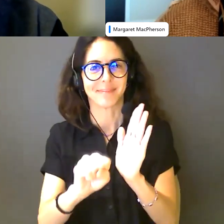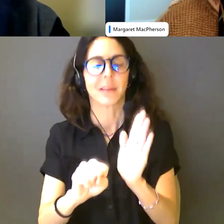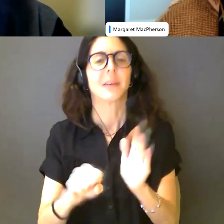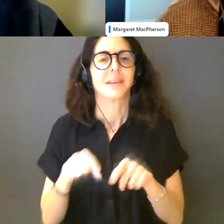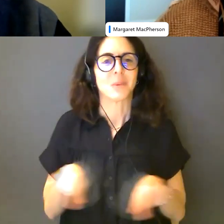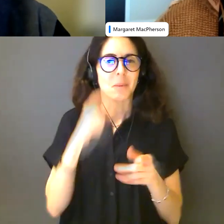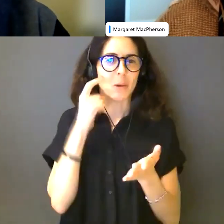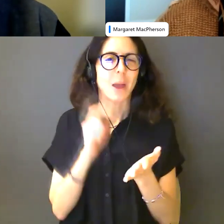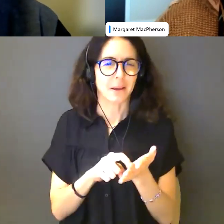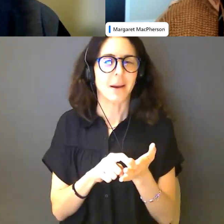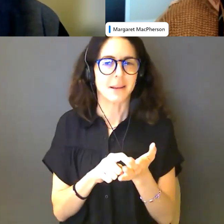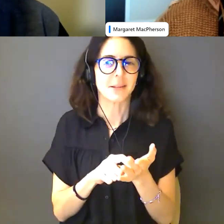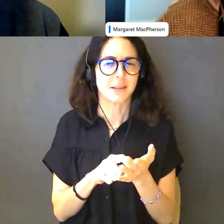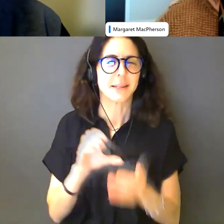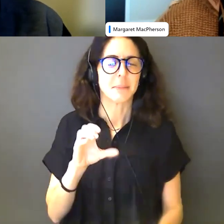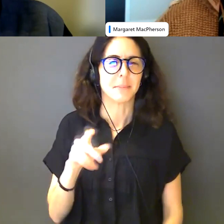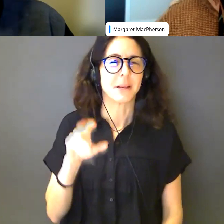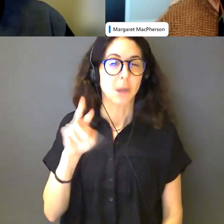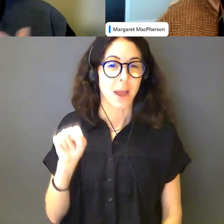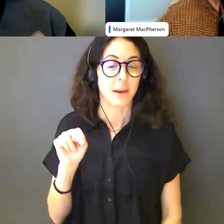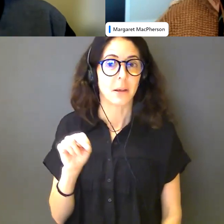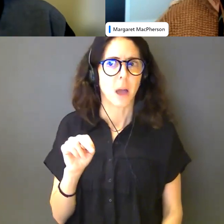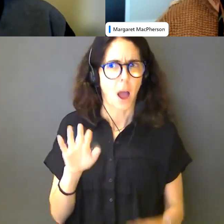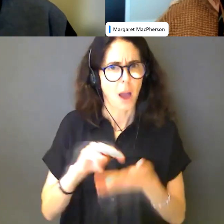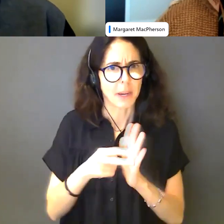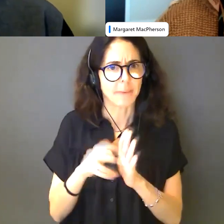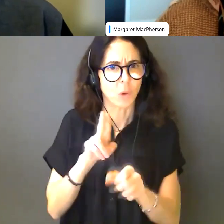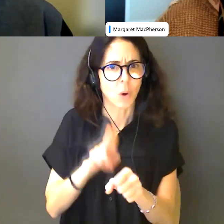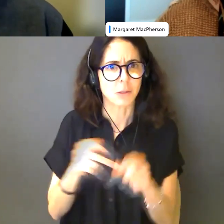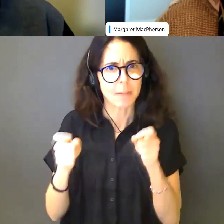We manage that, of course, and keep track of it. Our